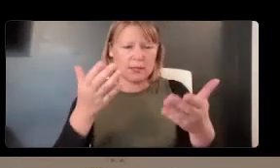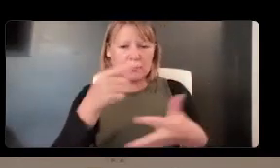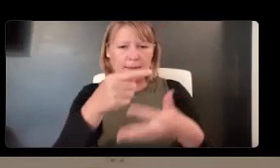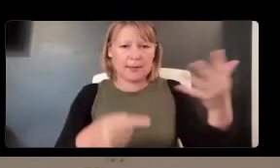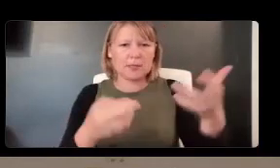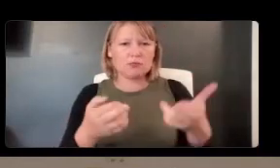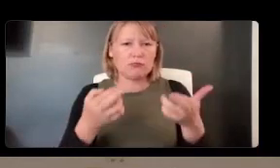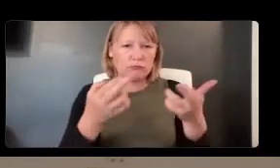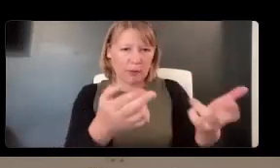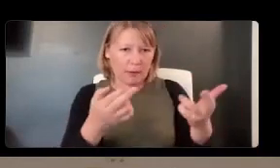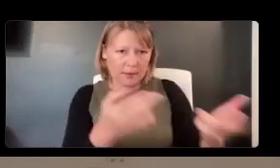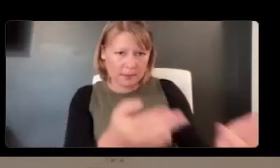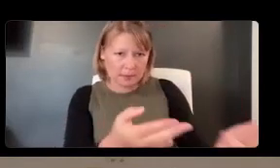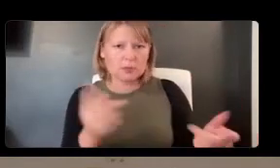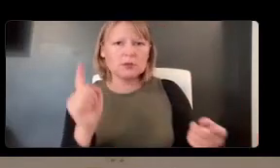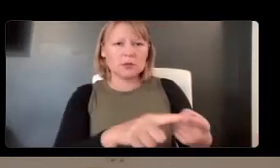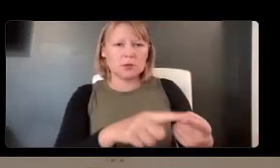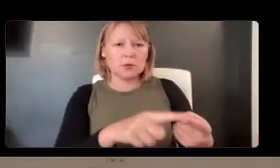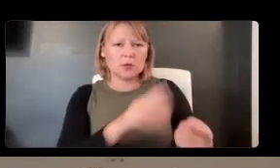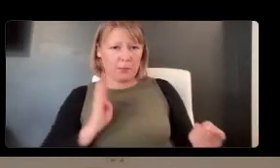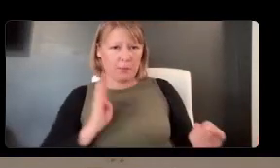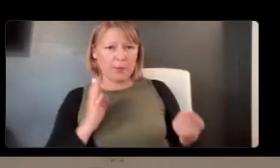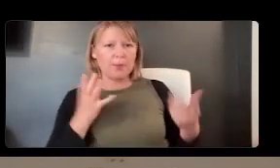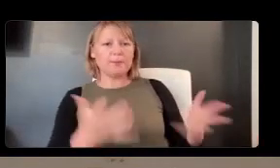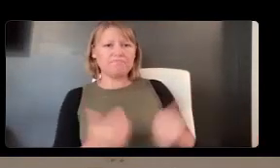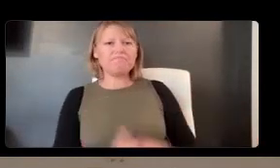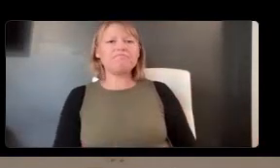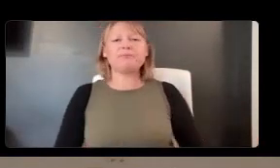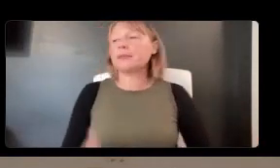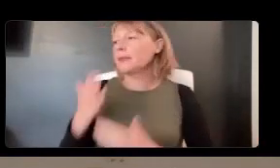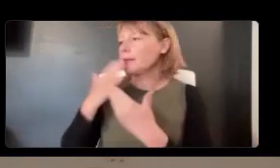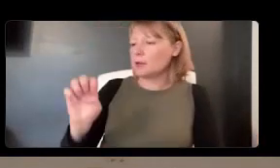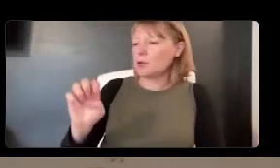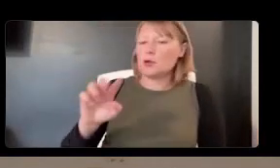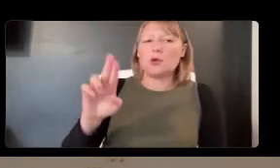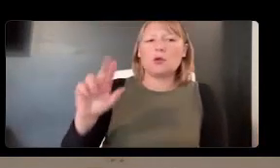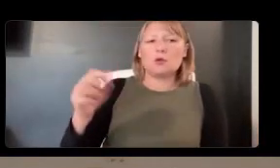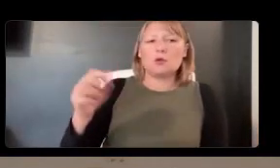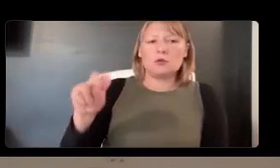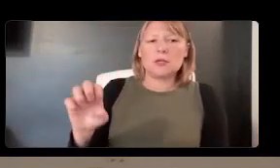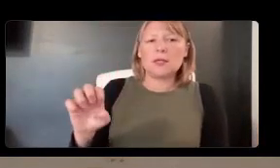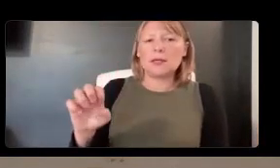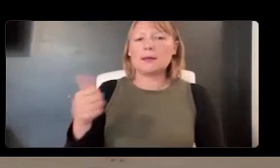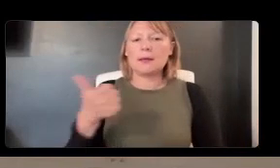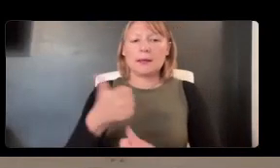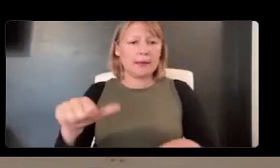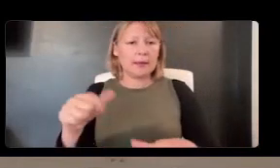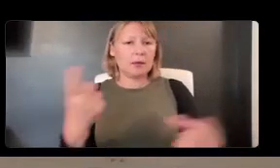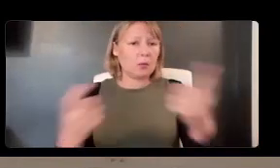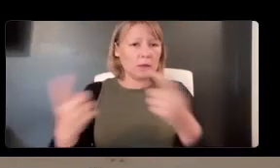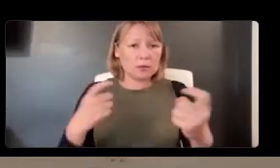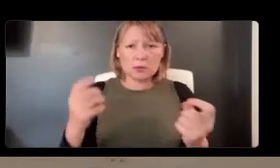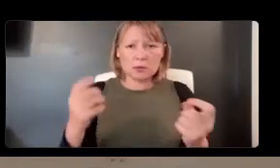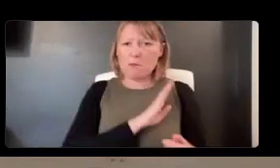consideration. Okay, thank you so much, Eugene. Board members, are there any questions or need for discussion?